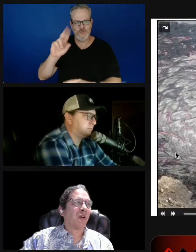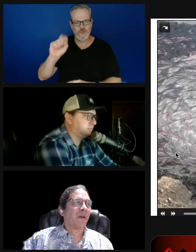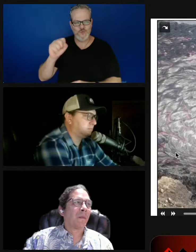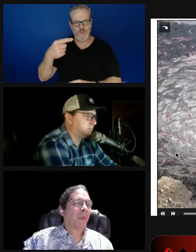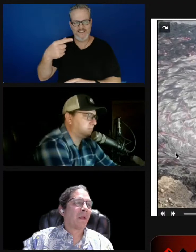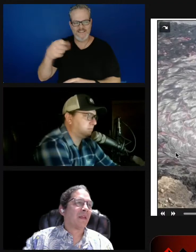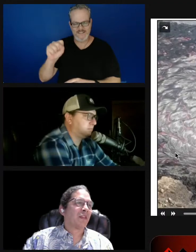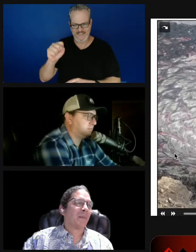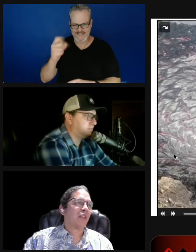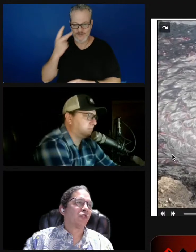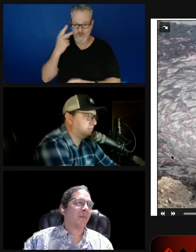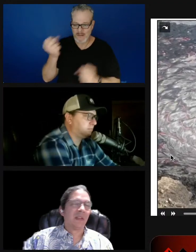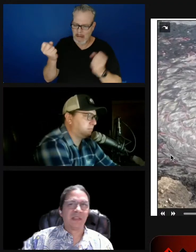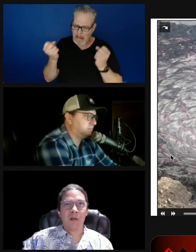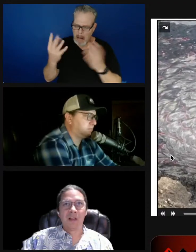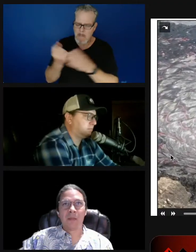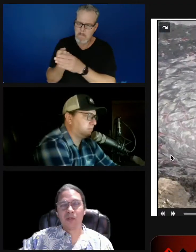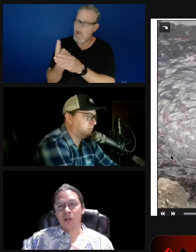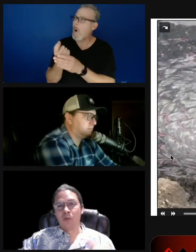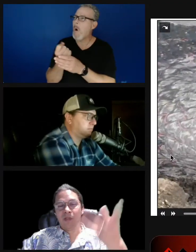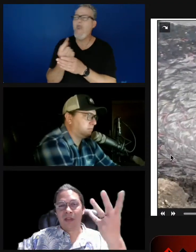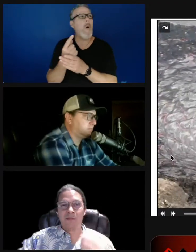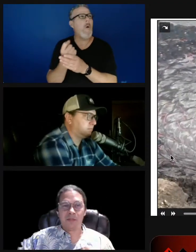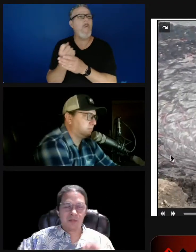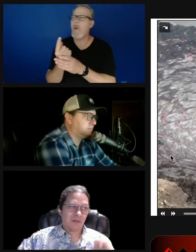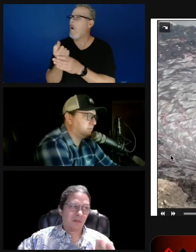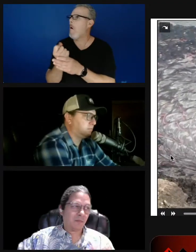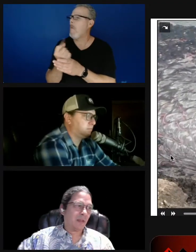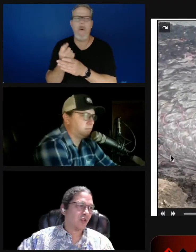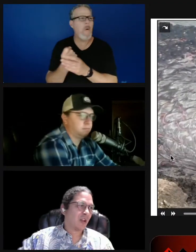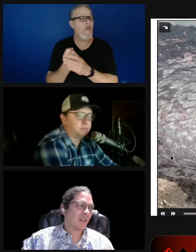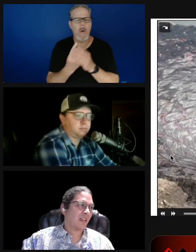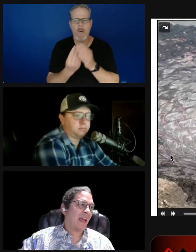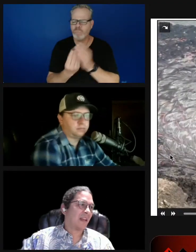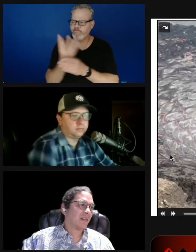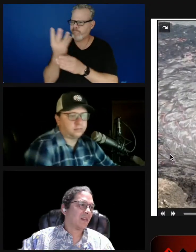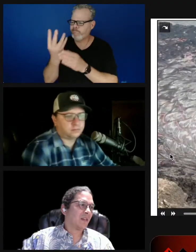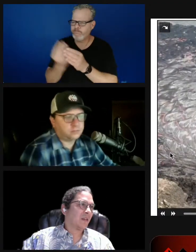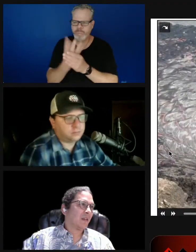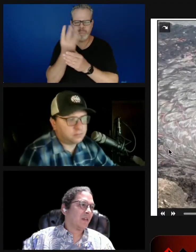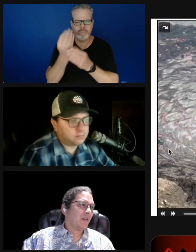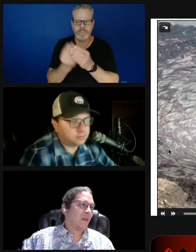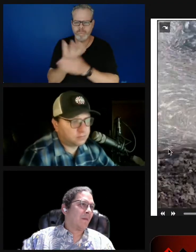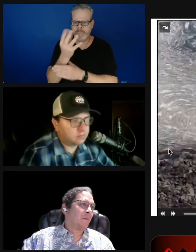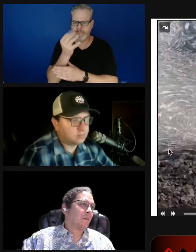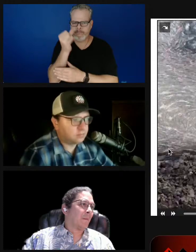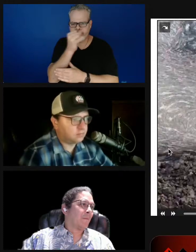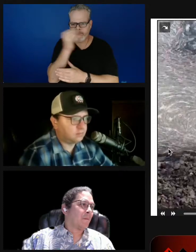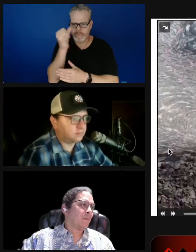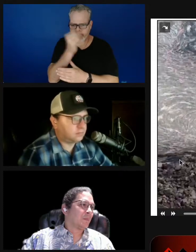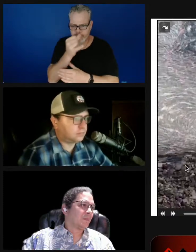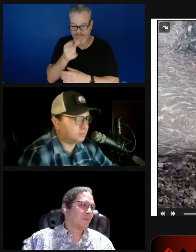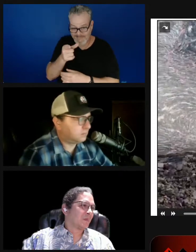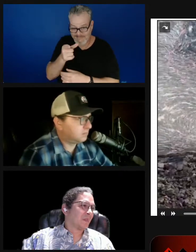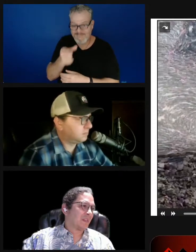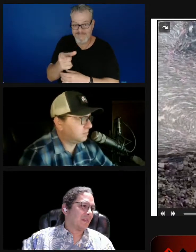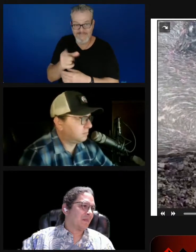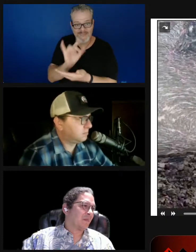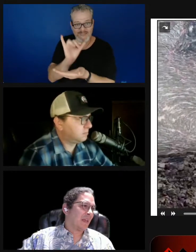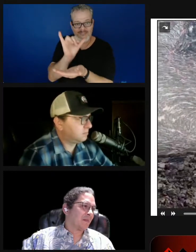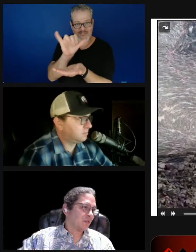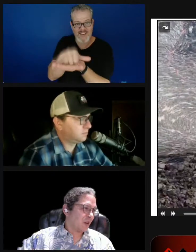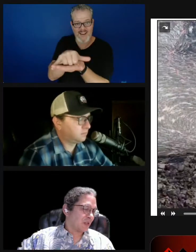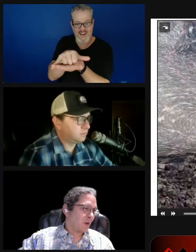of Tephra. And you can imagine the Pele there that comes along with that. If there's big chunks like that, you can